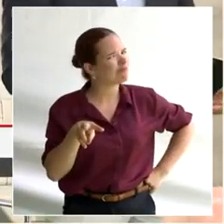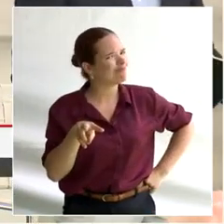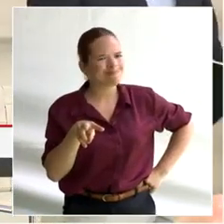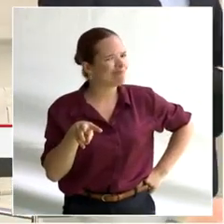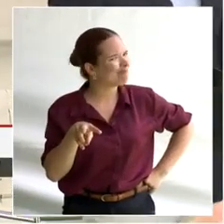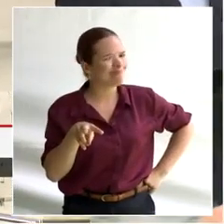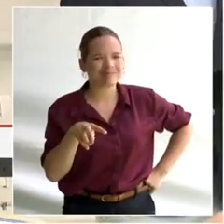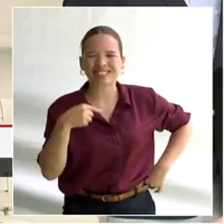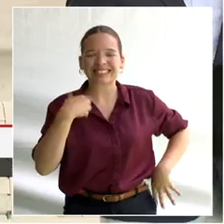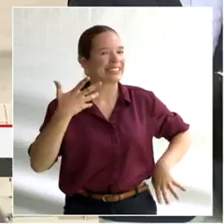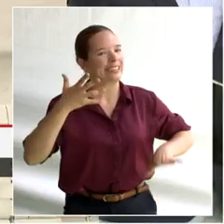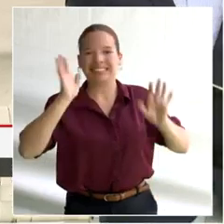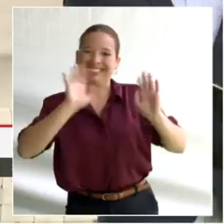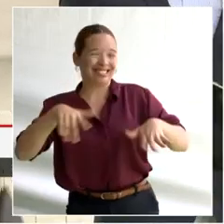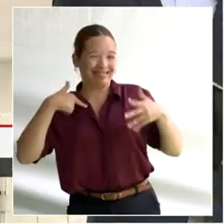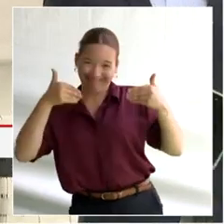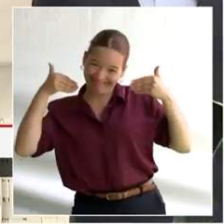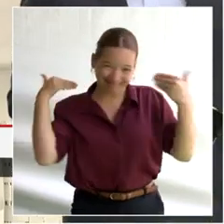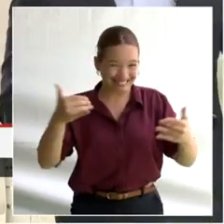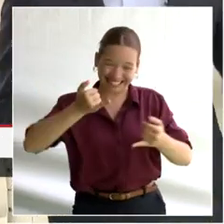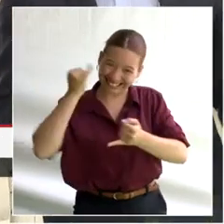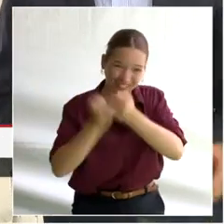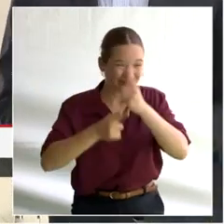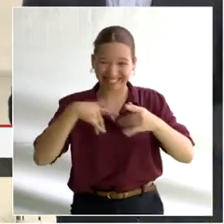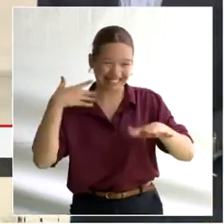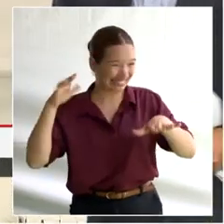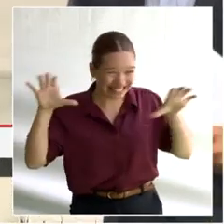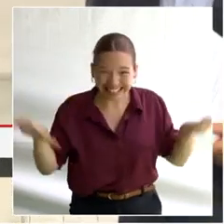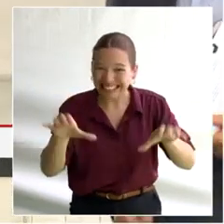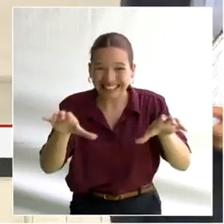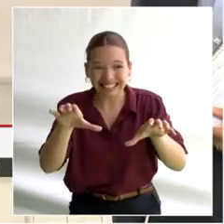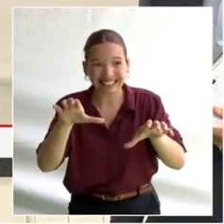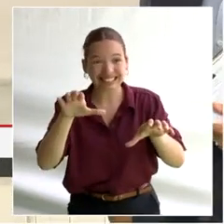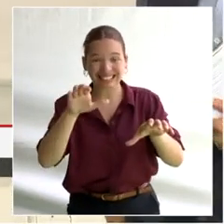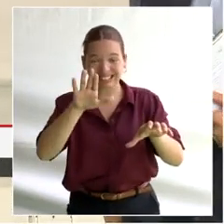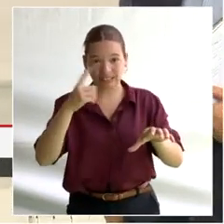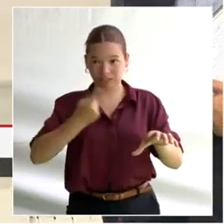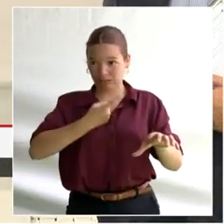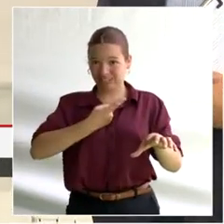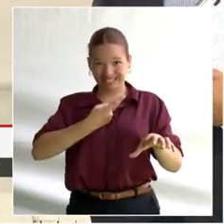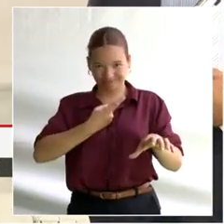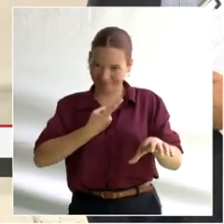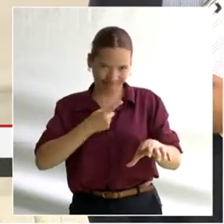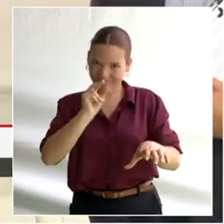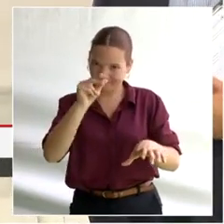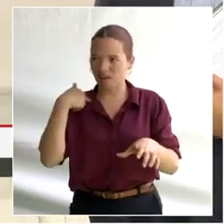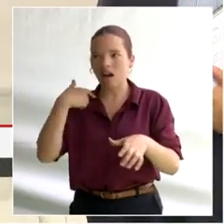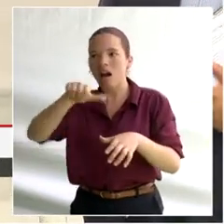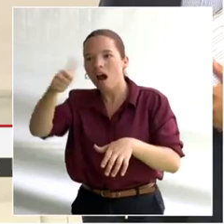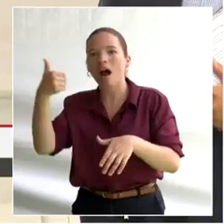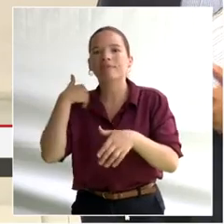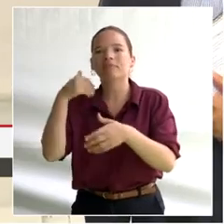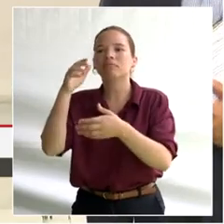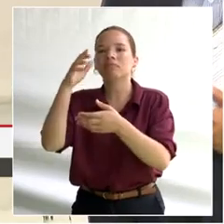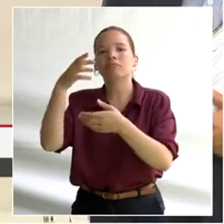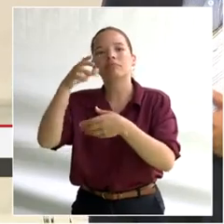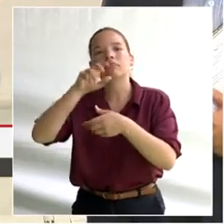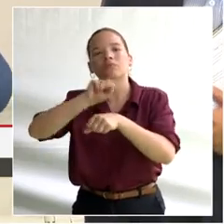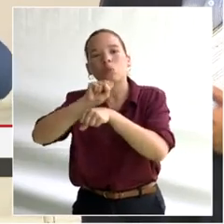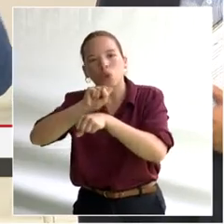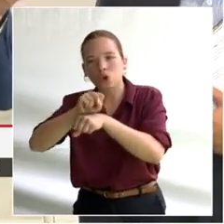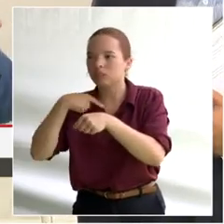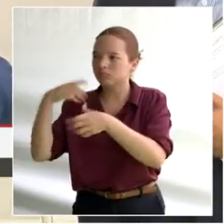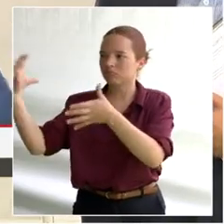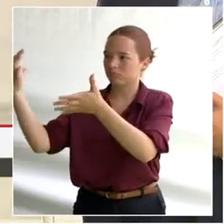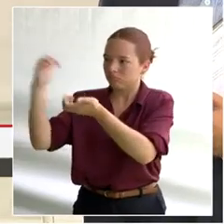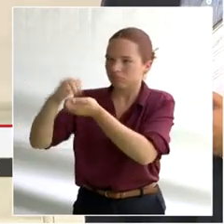ton of people work super hard. I don't know if Kevin Wynn is here, and Allie, and literally dozens of people to make this happen, and